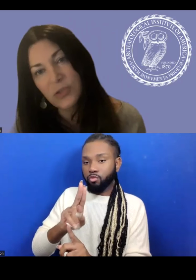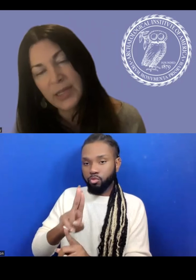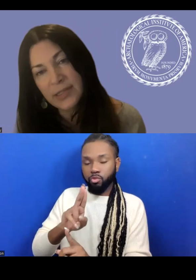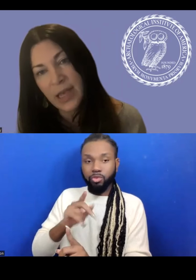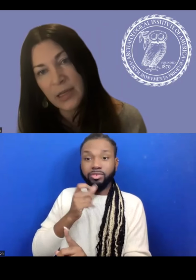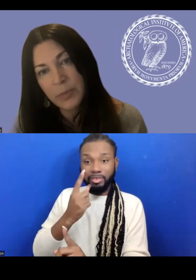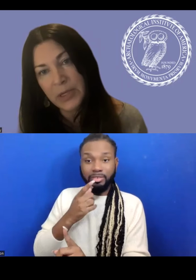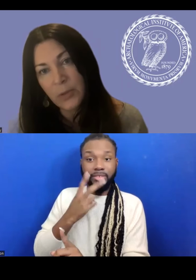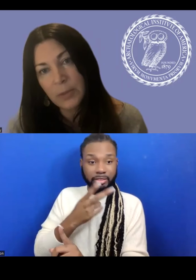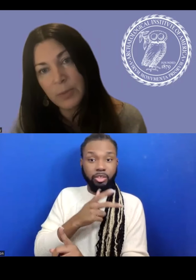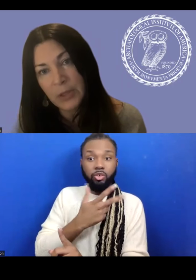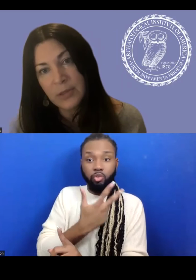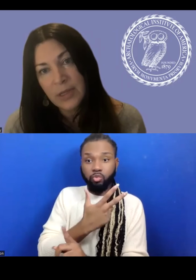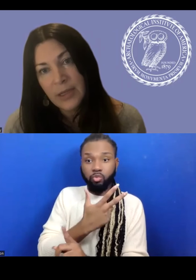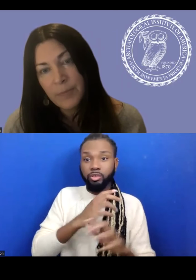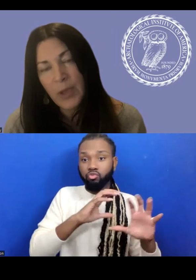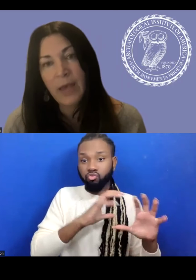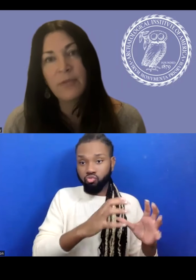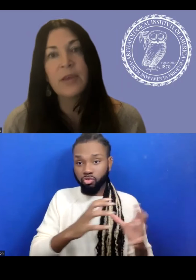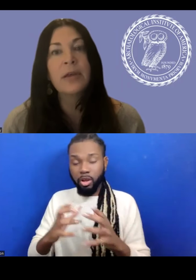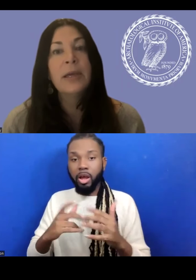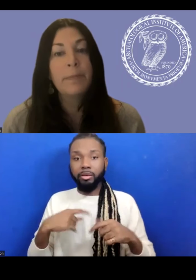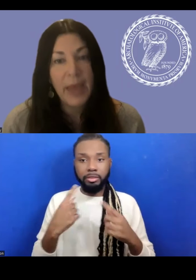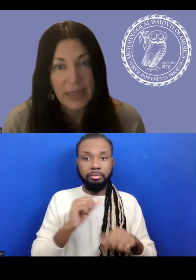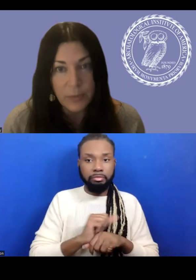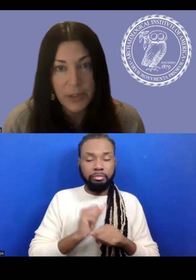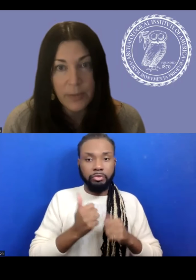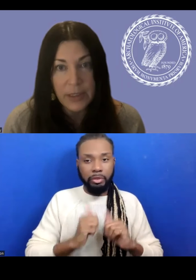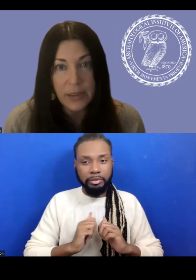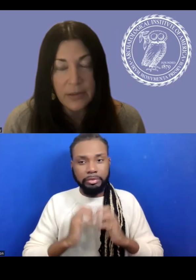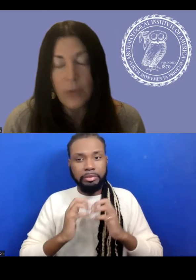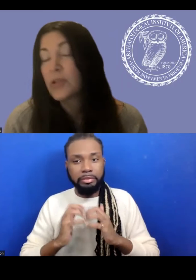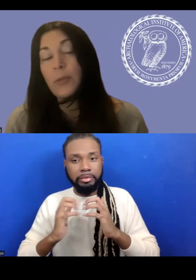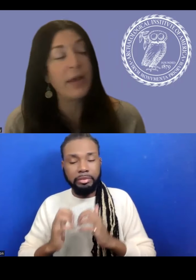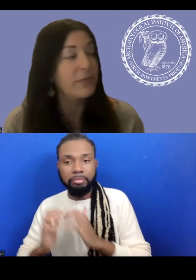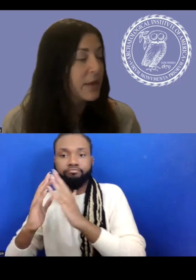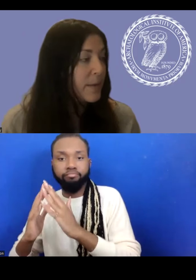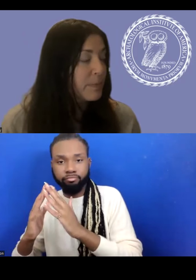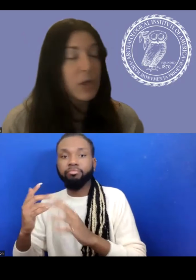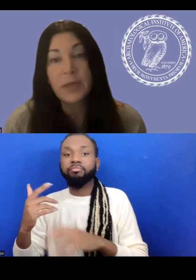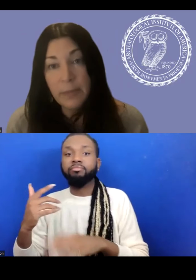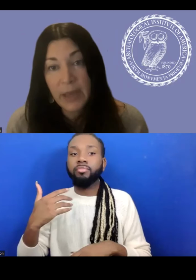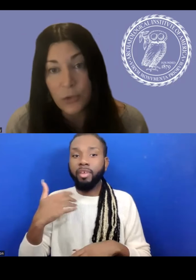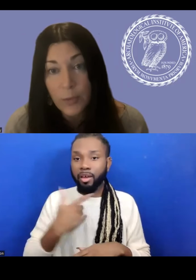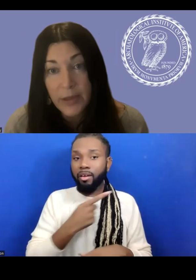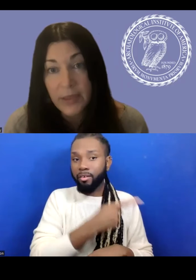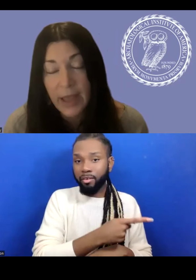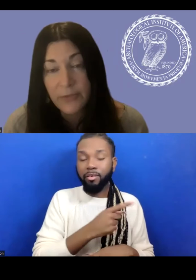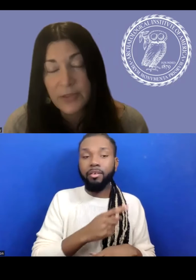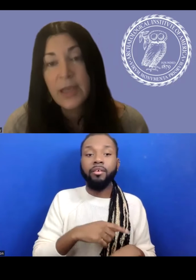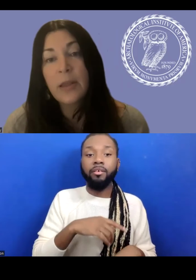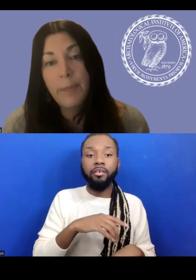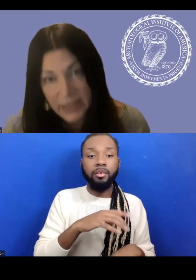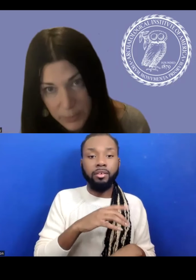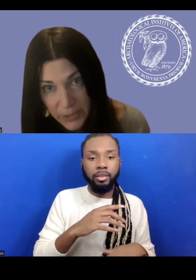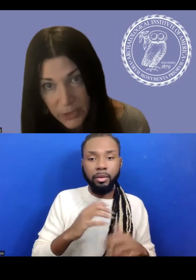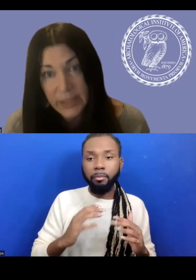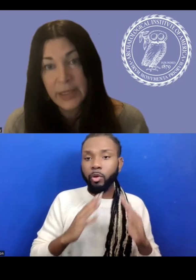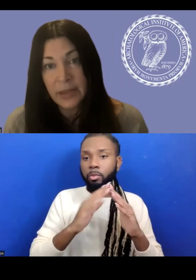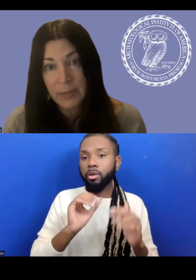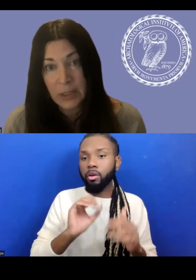first straight-sided pyramid built. We have the bent pyramid, we have the pyramid at Meidum on the left, the